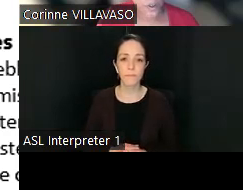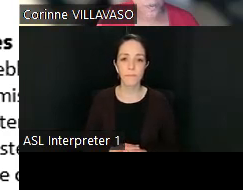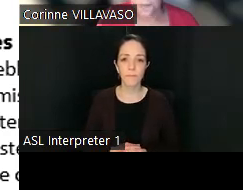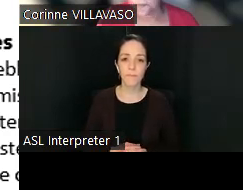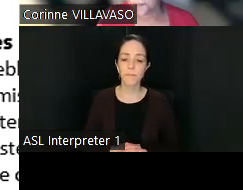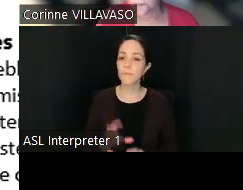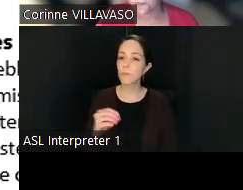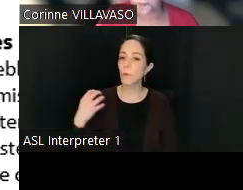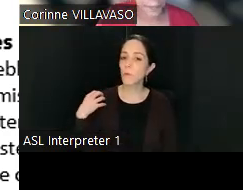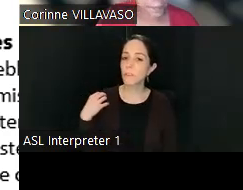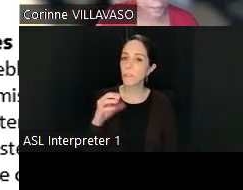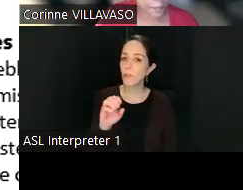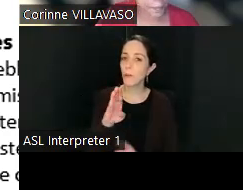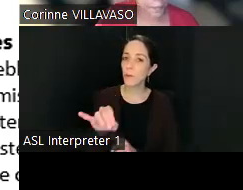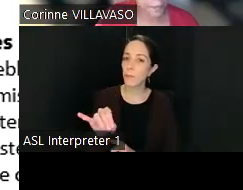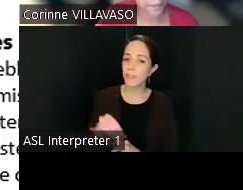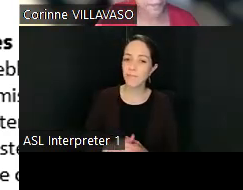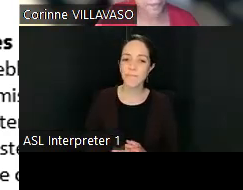Co-Chair Obi? Okay.